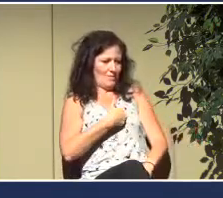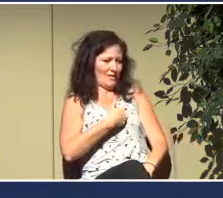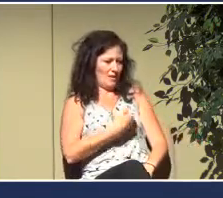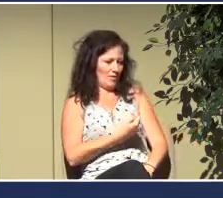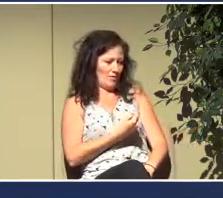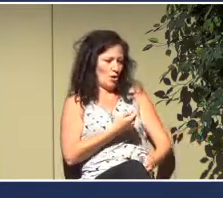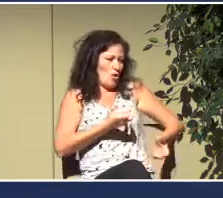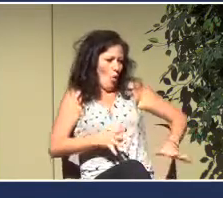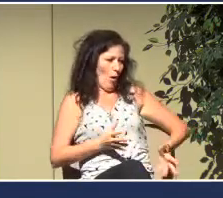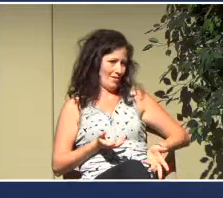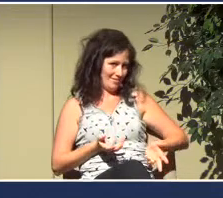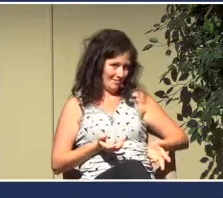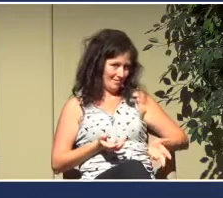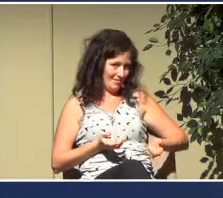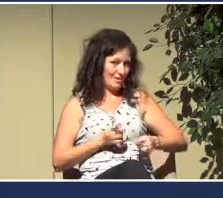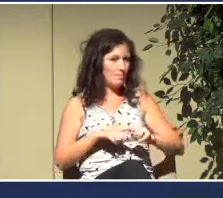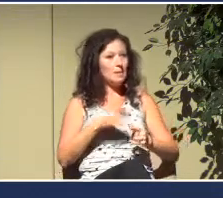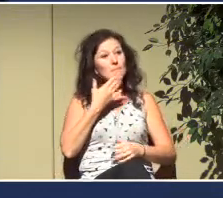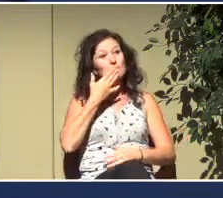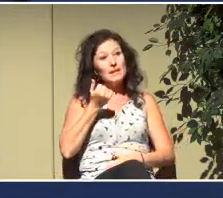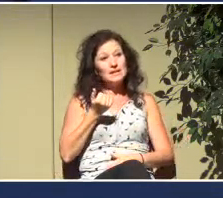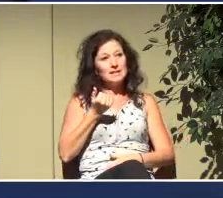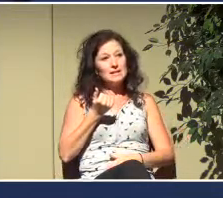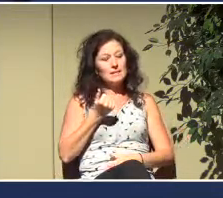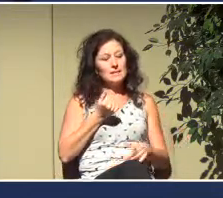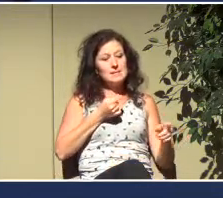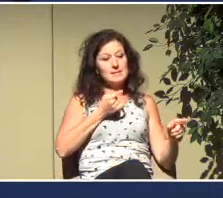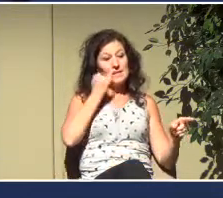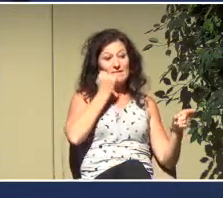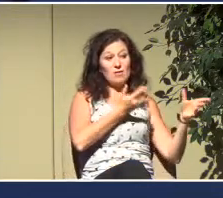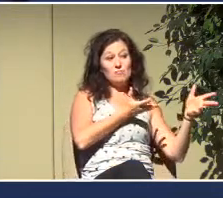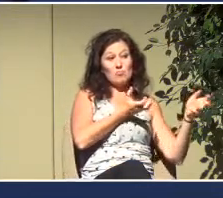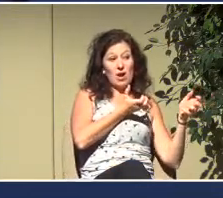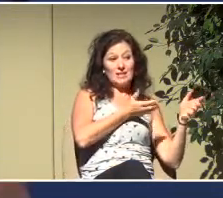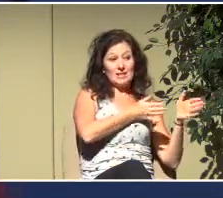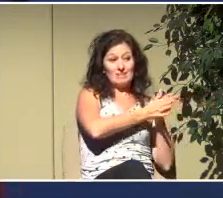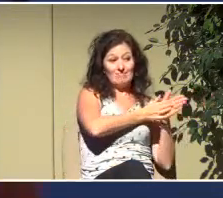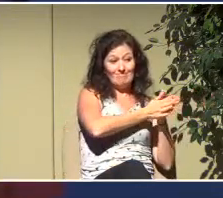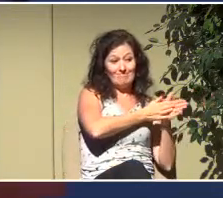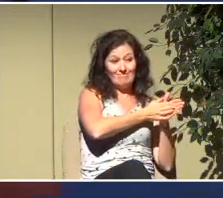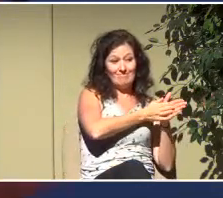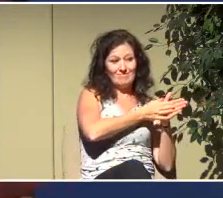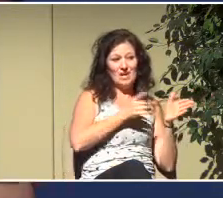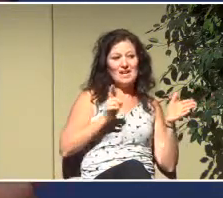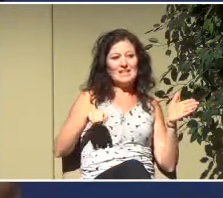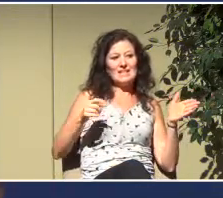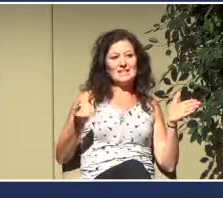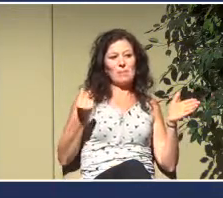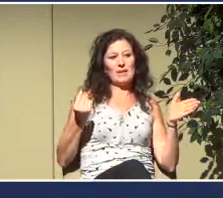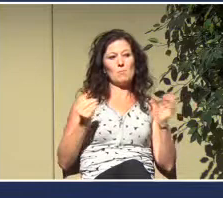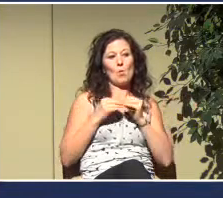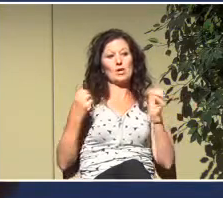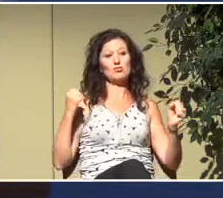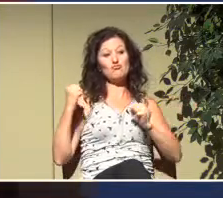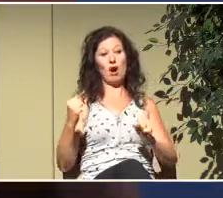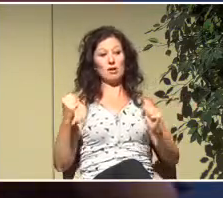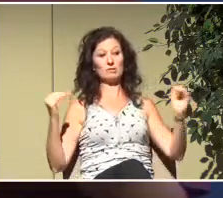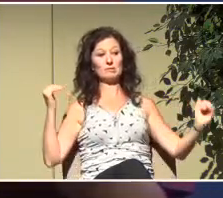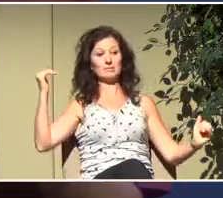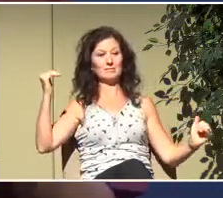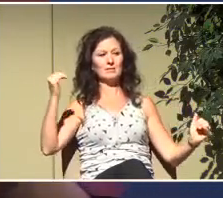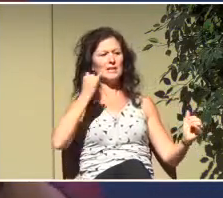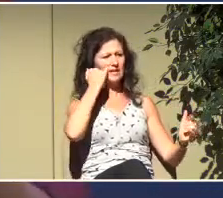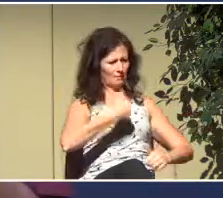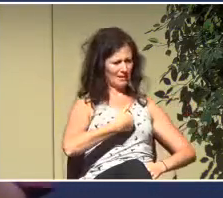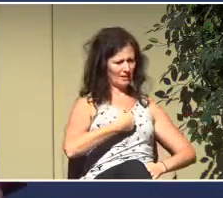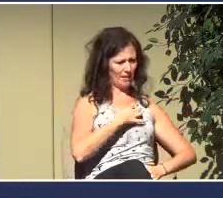you counter one drive with a stronger drive, with a stronger desire. If I'm really hungry, I want to